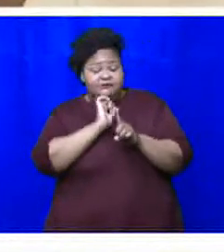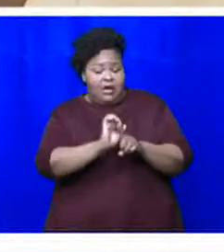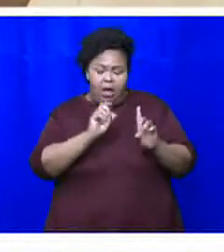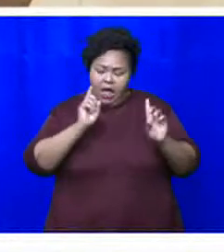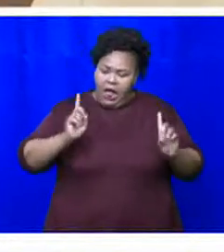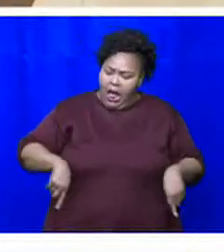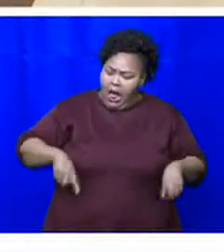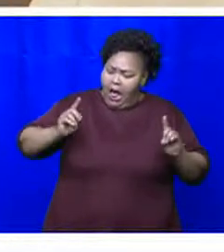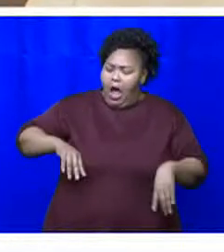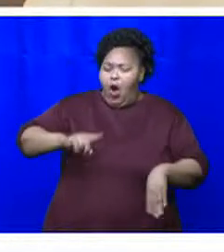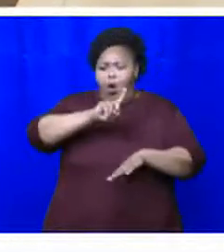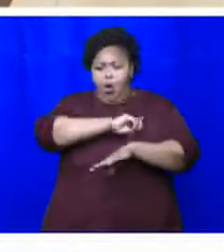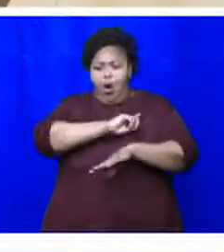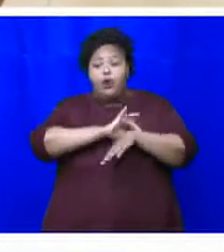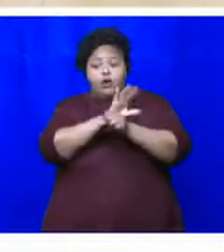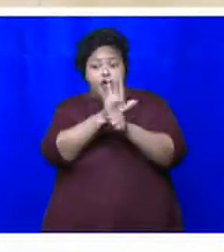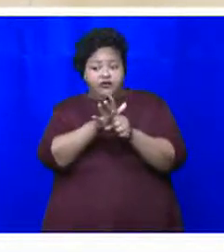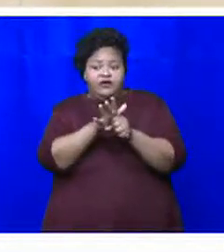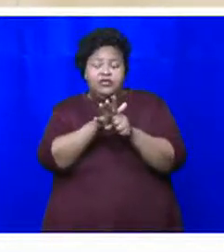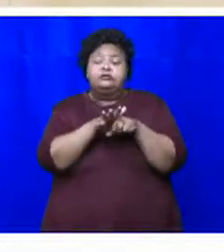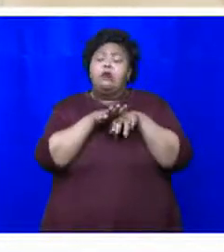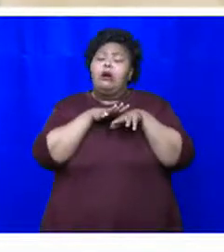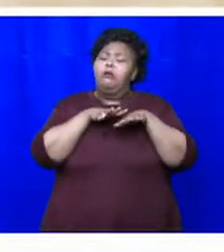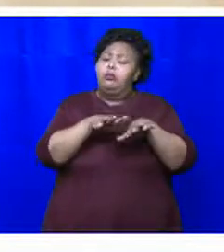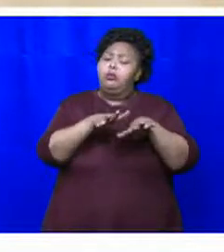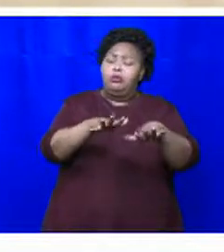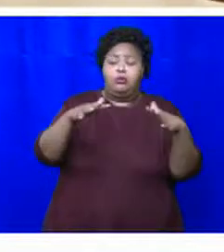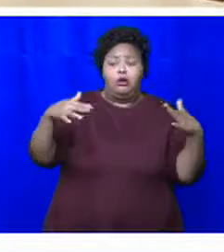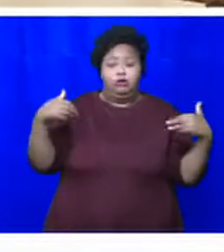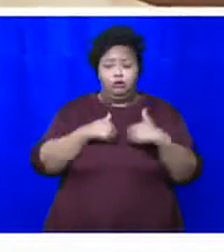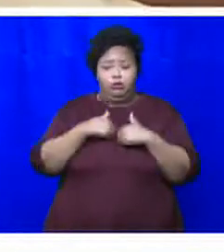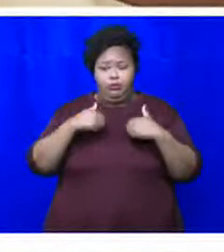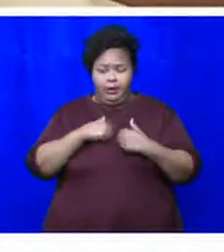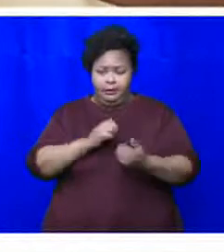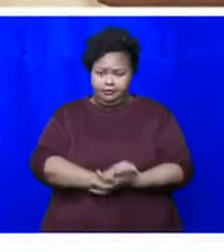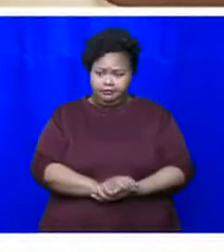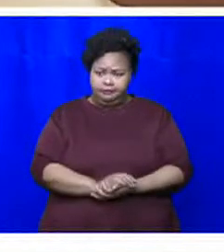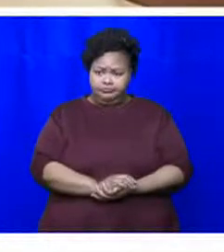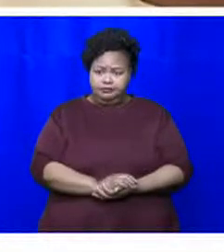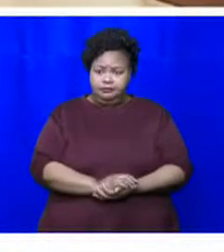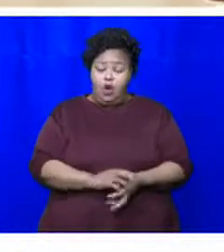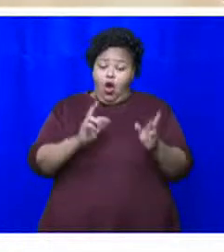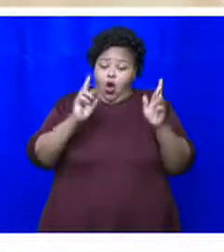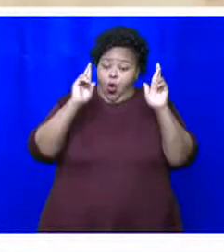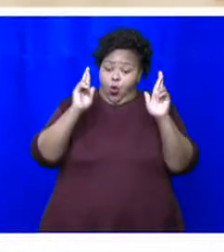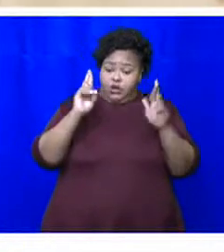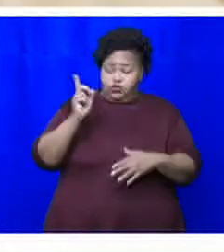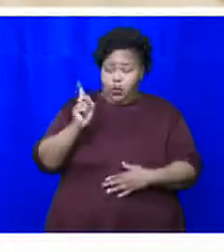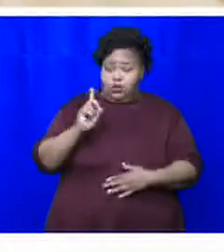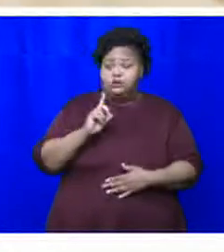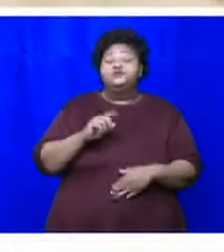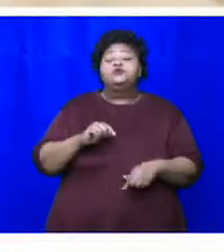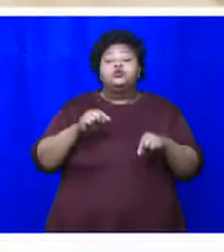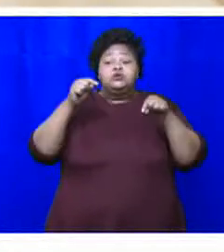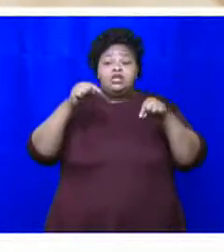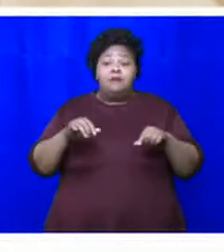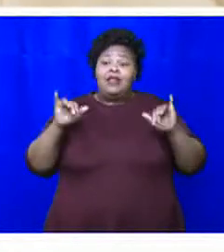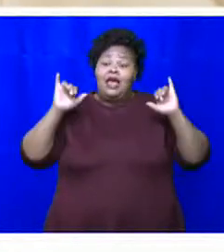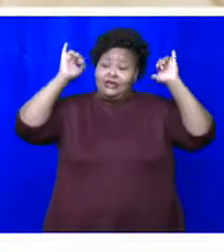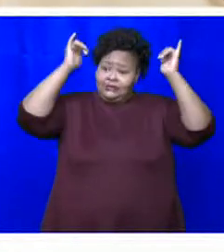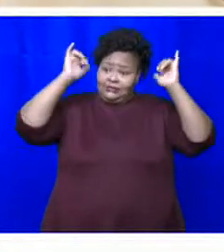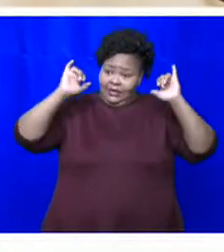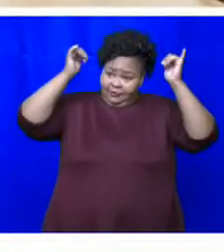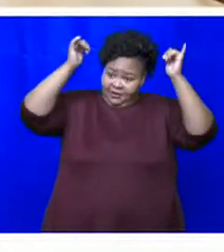we-COVID-19. Our wish is that today's event will activate more passion, awareness